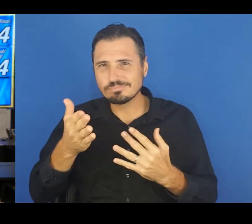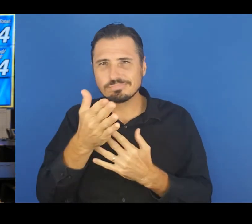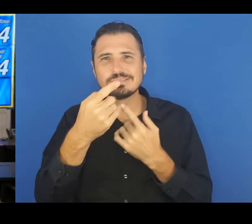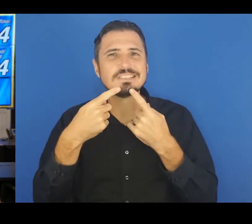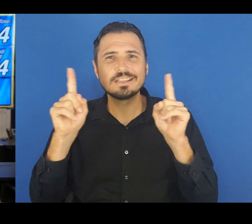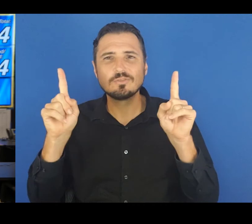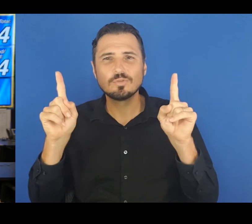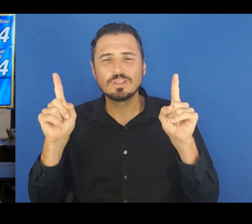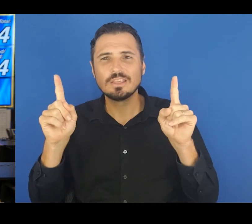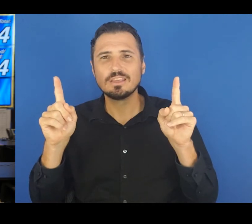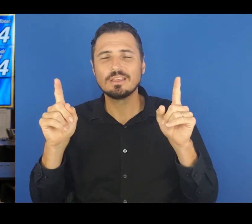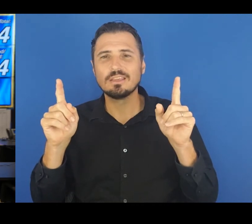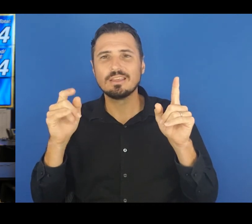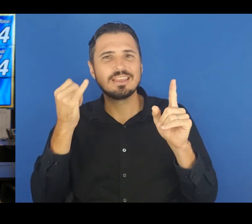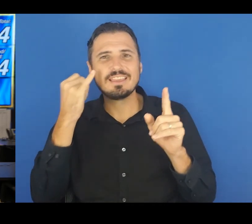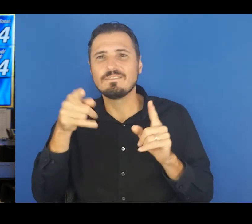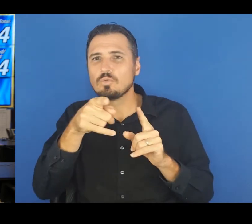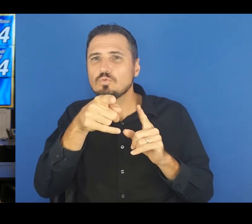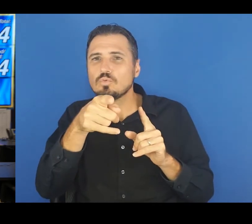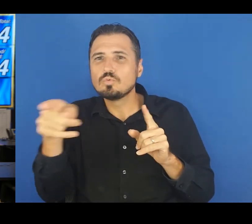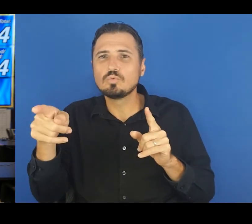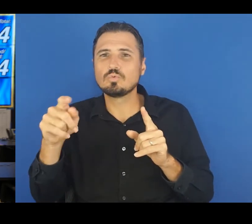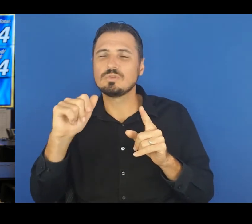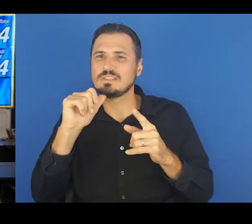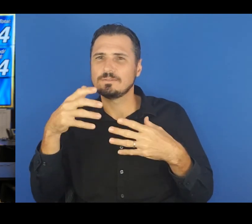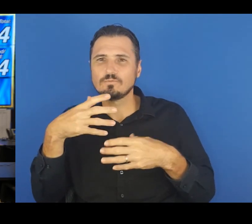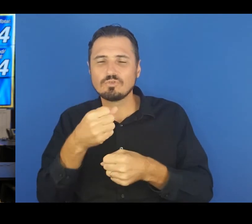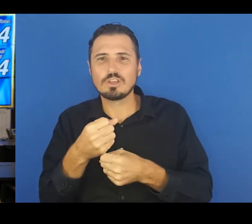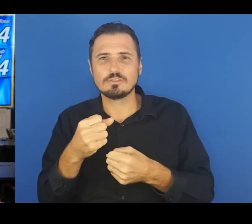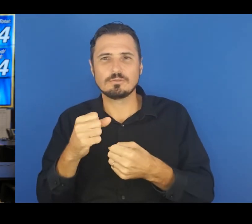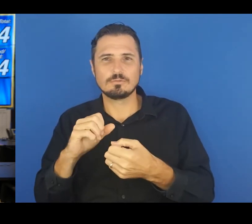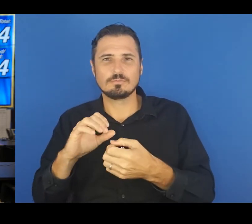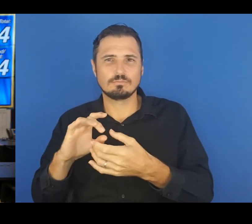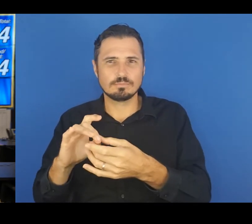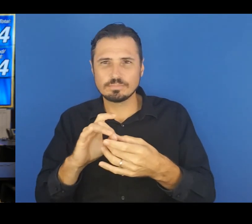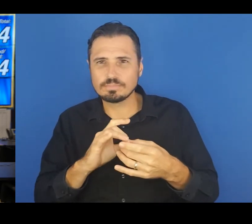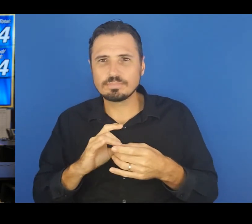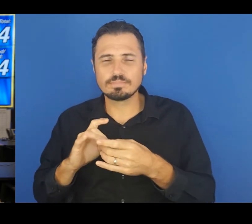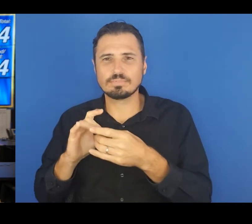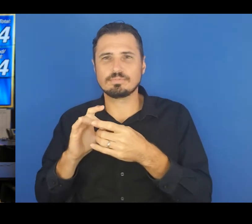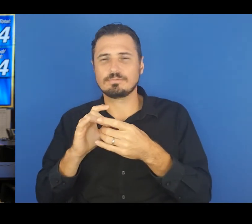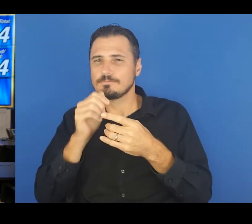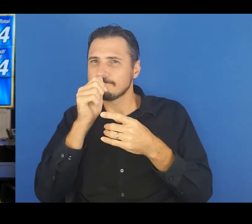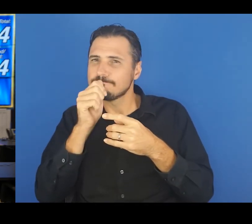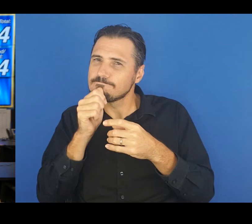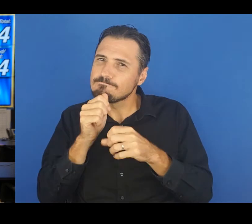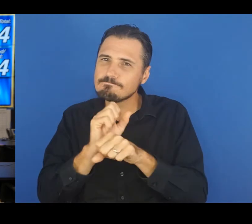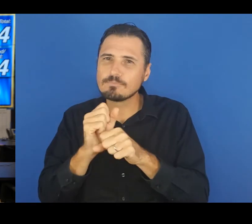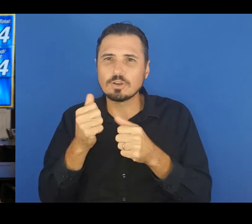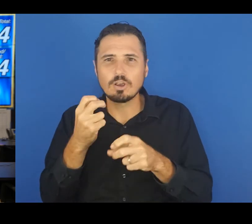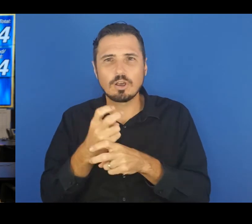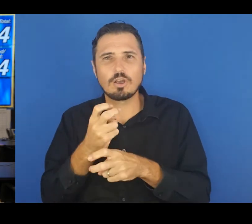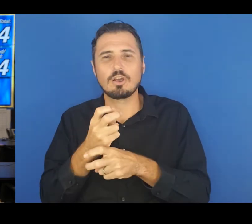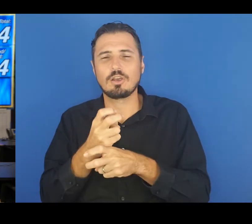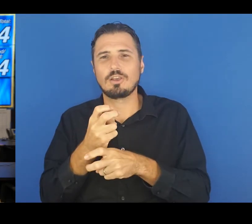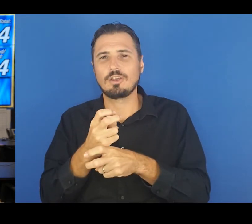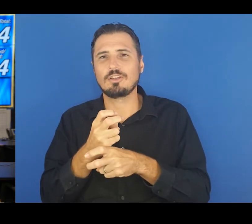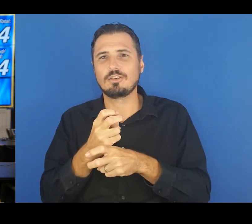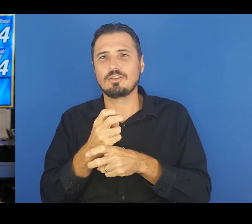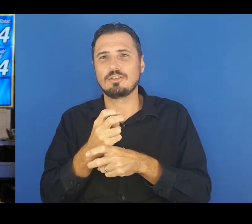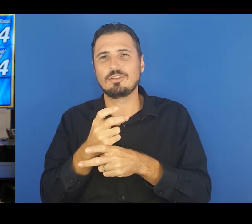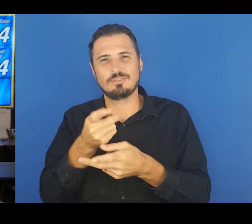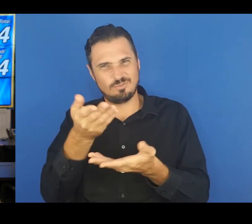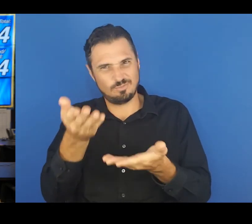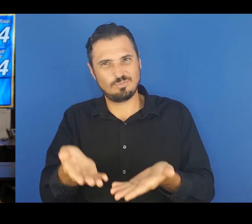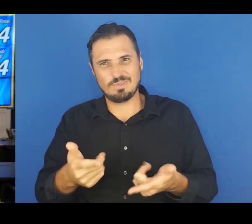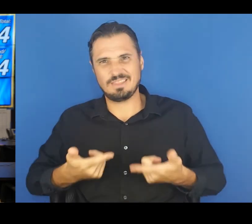we have without the trust, sacrifice, cooperation, and perseverance of Kauai residents. Thank you for the